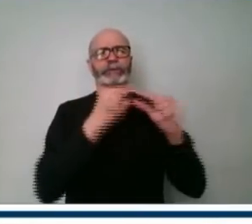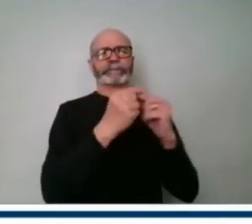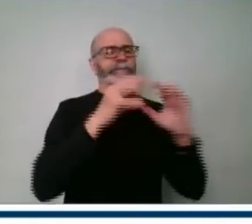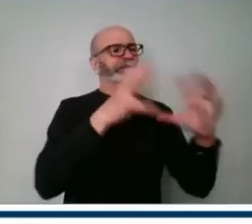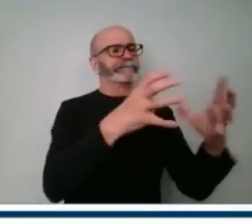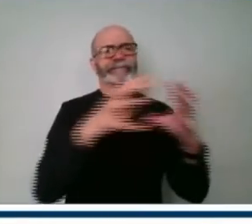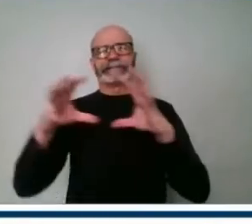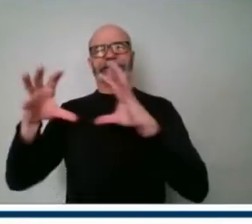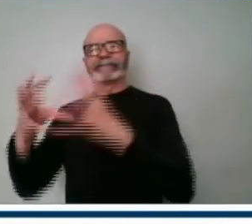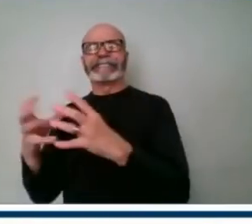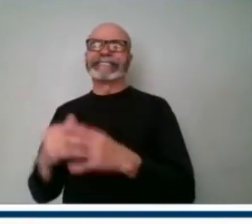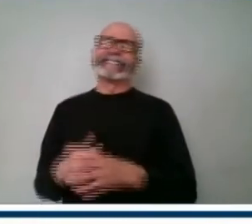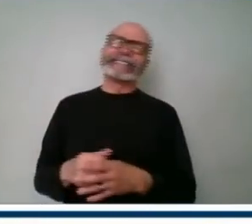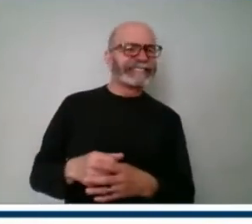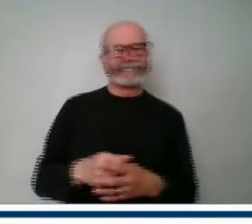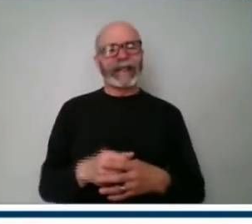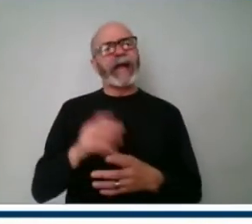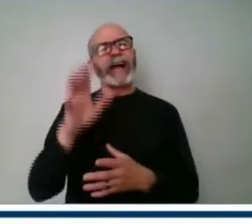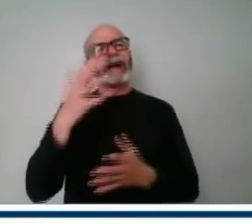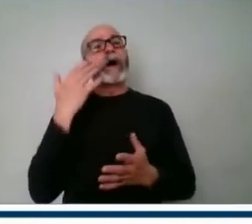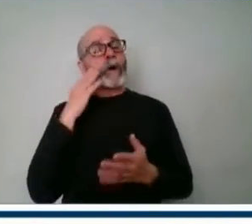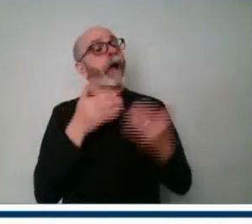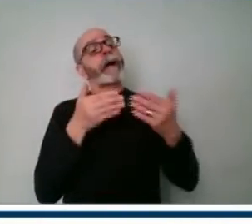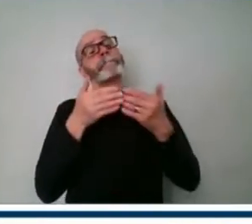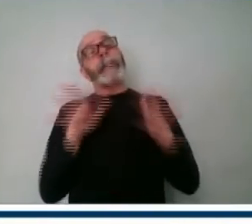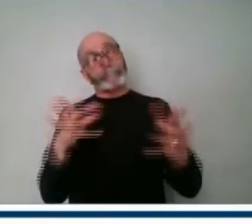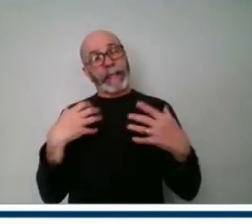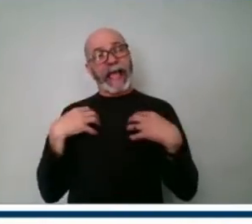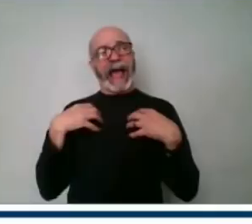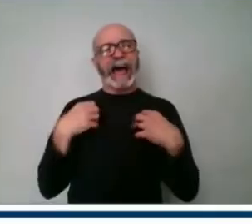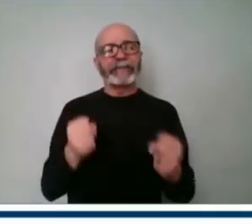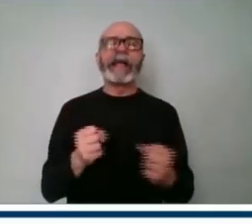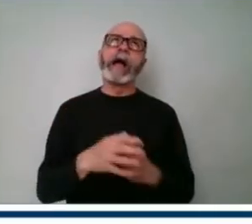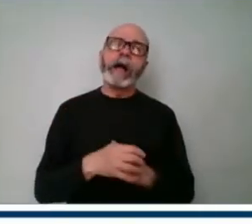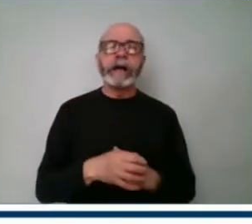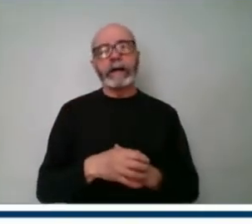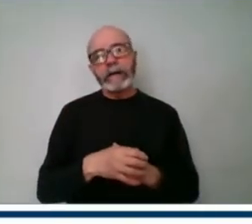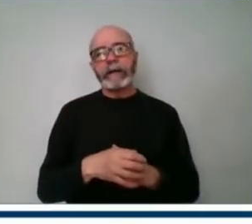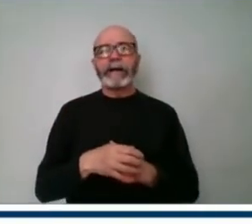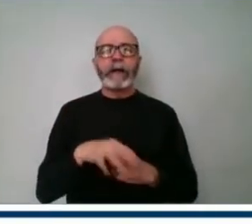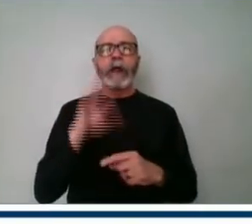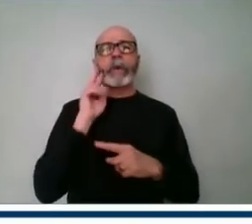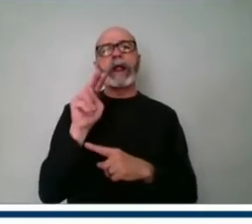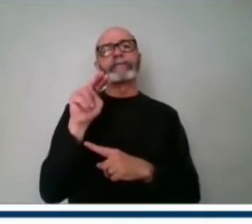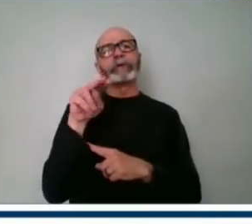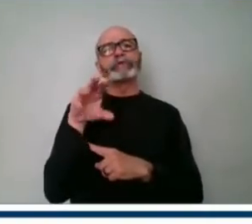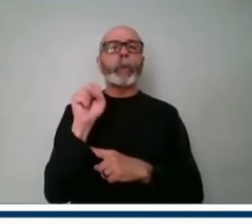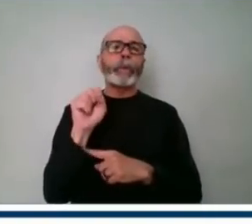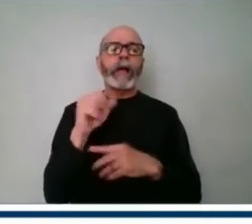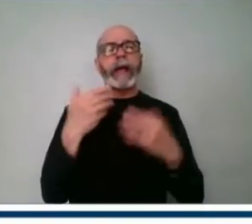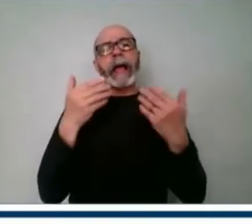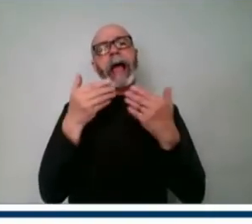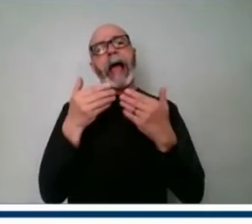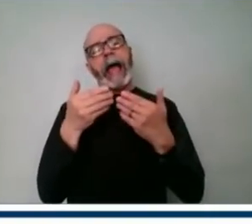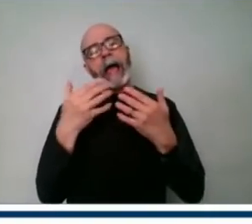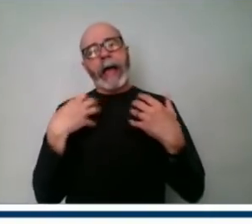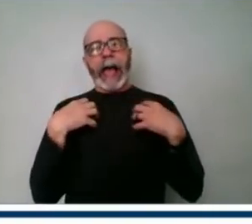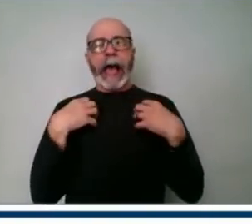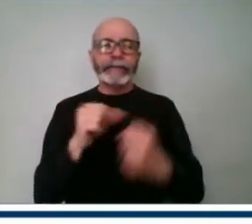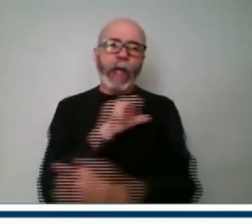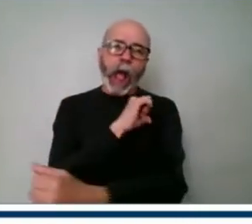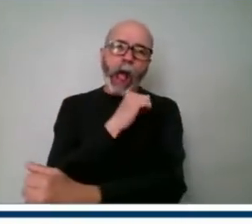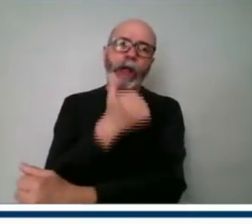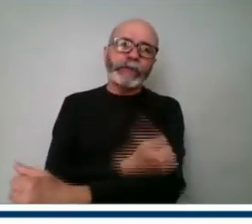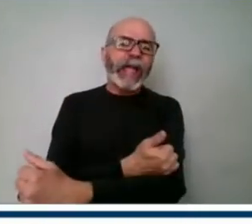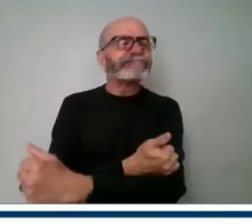its specialties, and Nova Scotia Health Authority has its ability to get, to vaccinate people, but